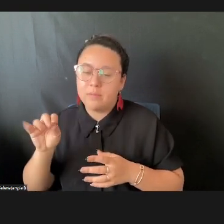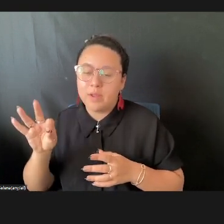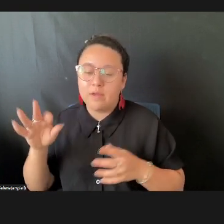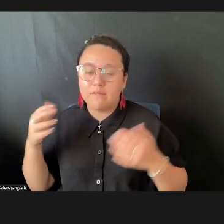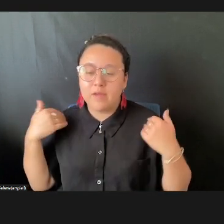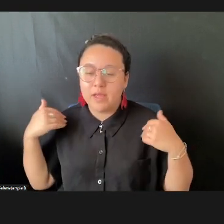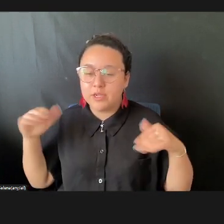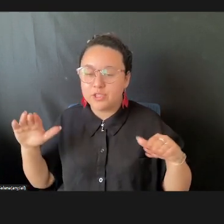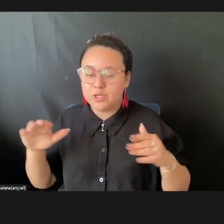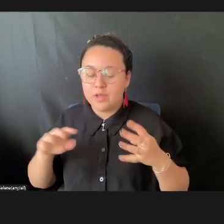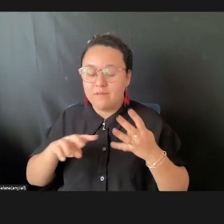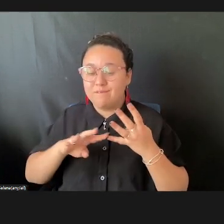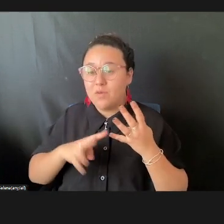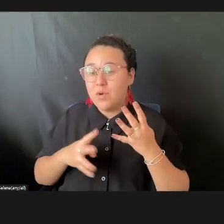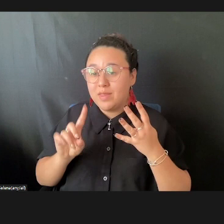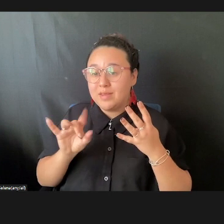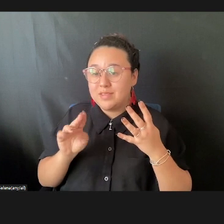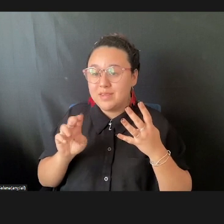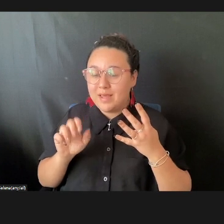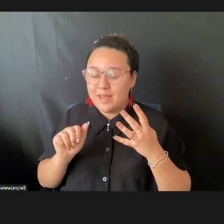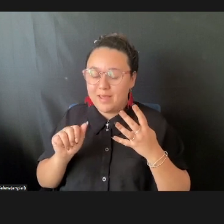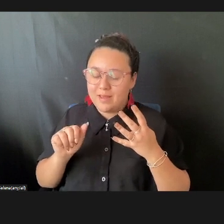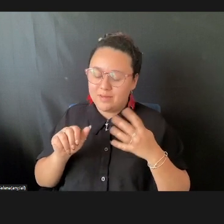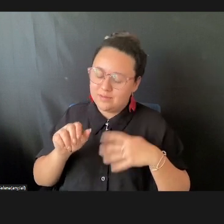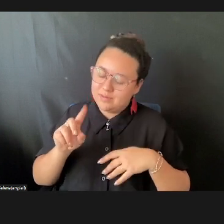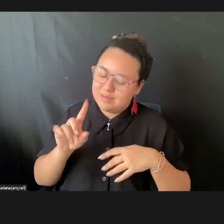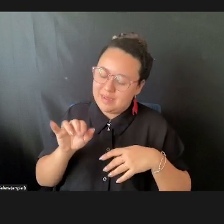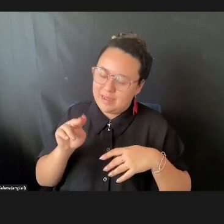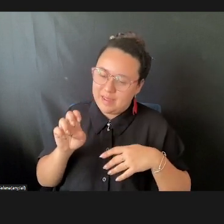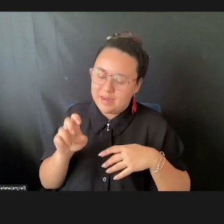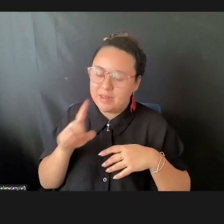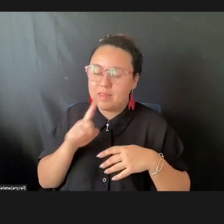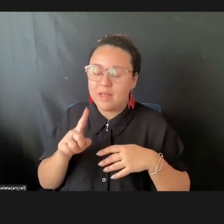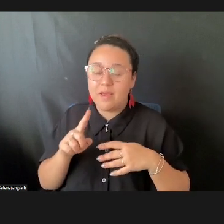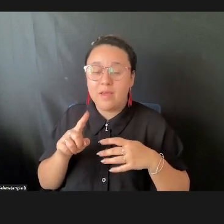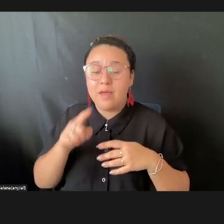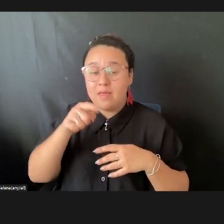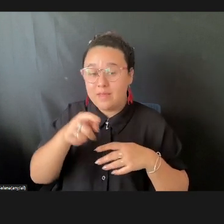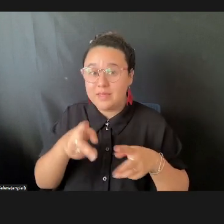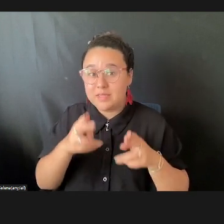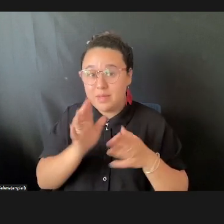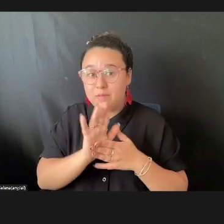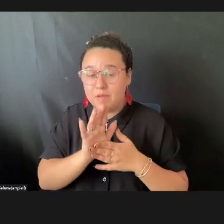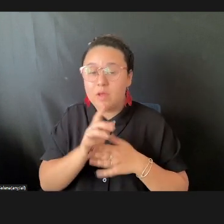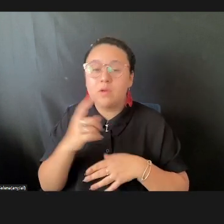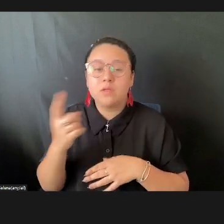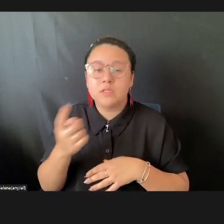class. But this clip is was something that they did.